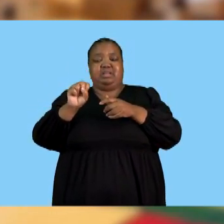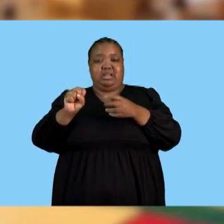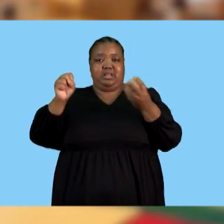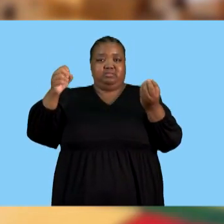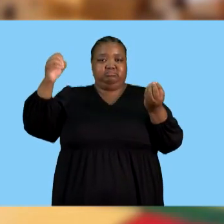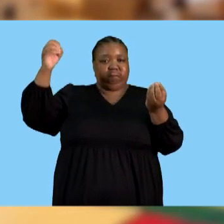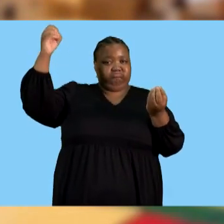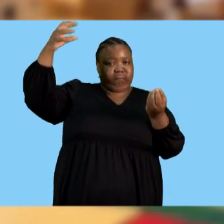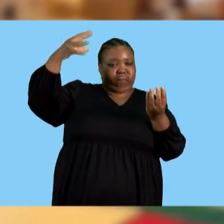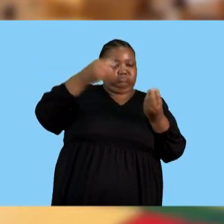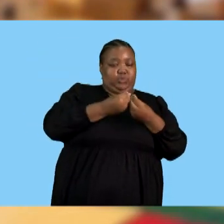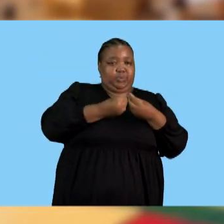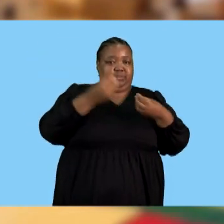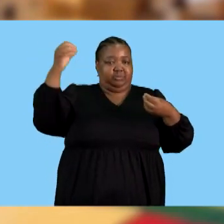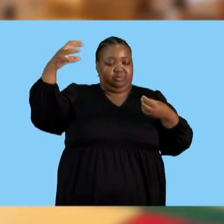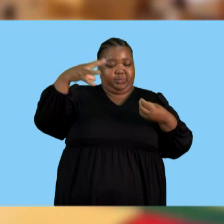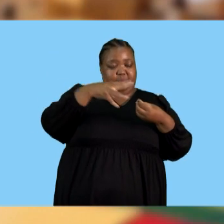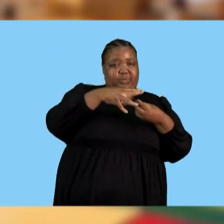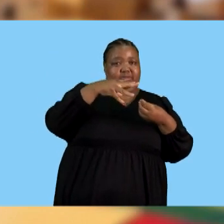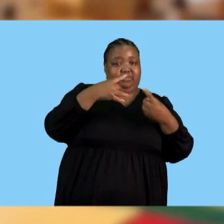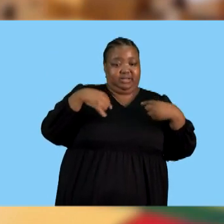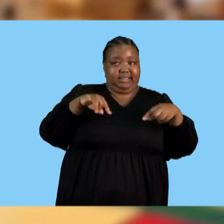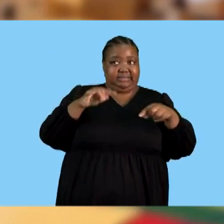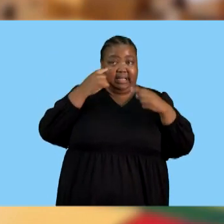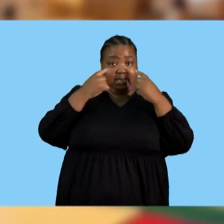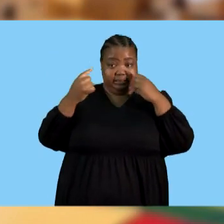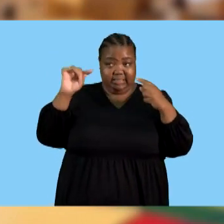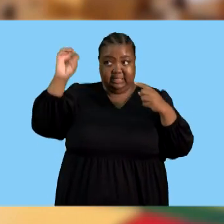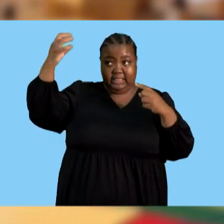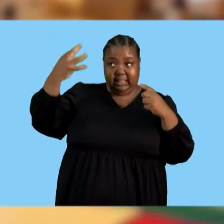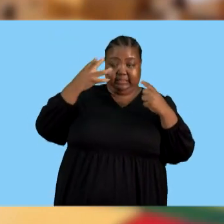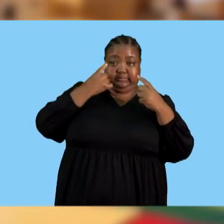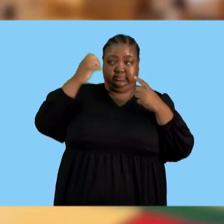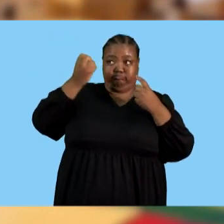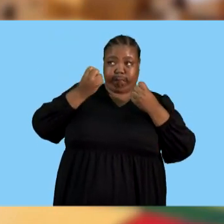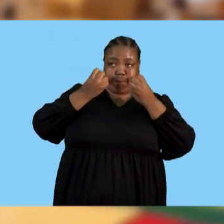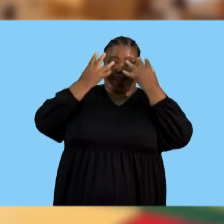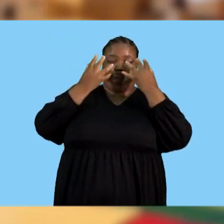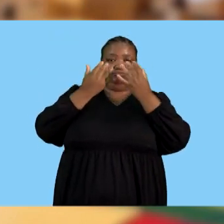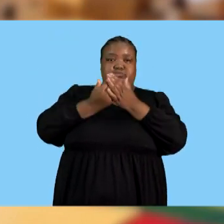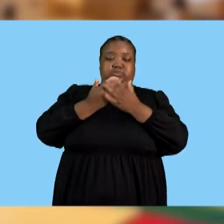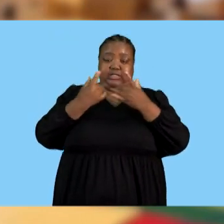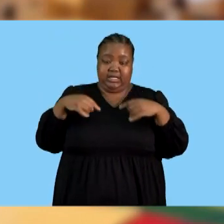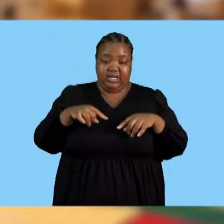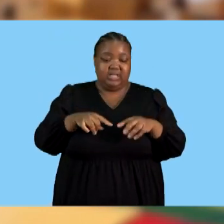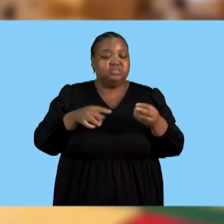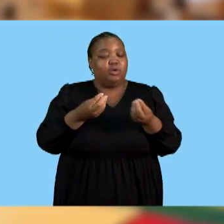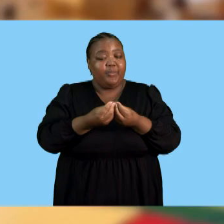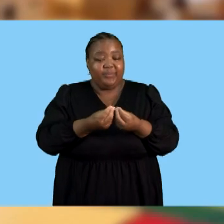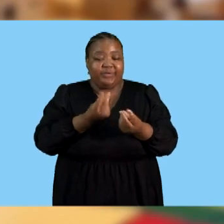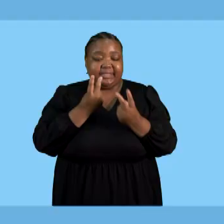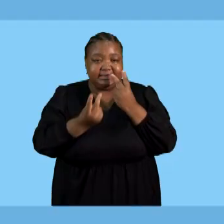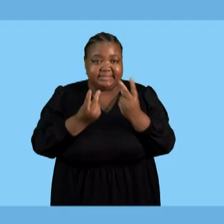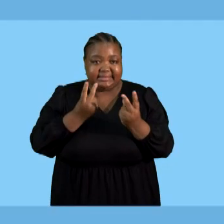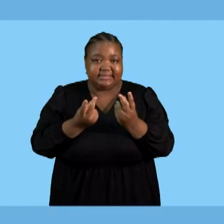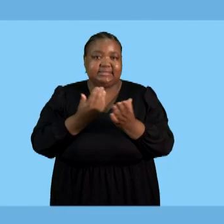the surface of the object, and then some of that light is going to be reflected into our eyes. And because of that, we are able to see